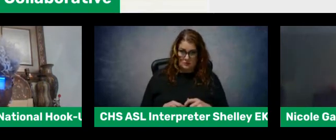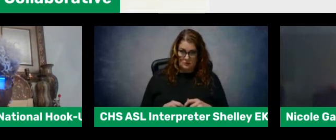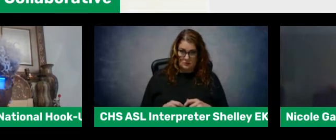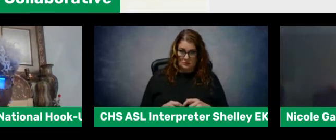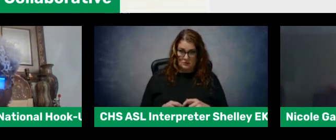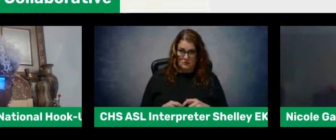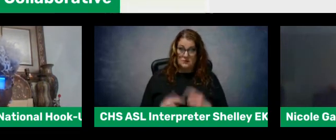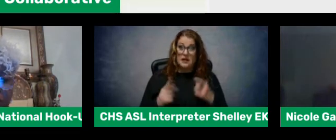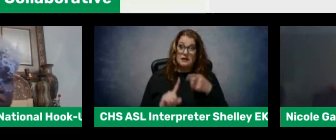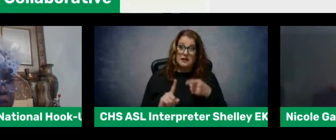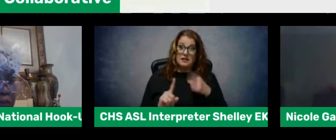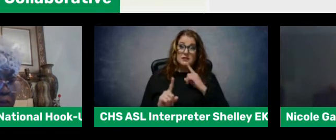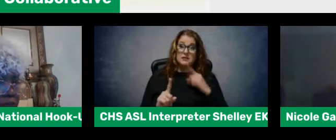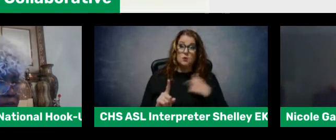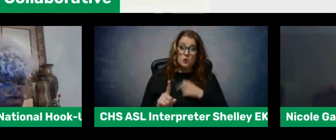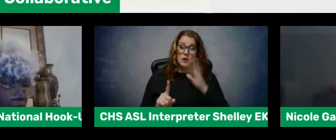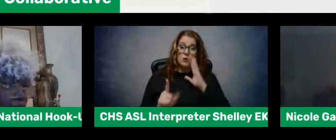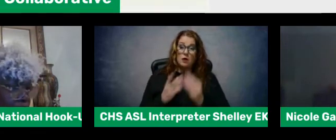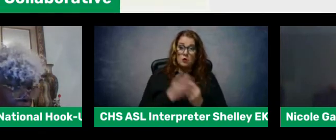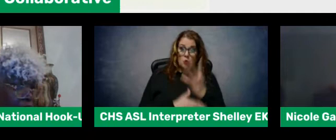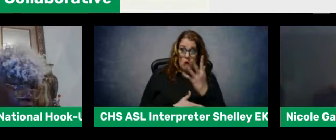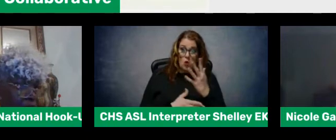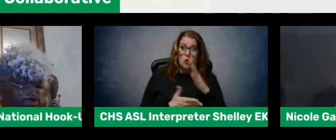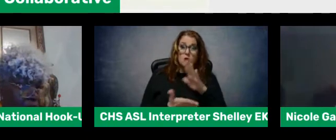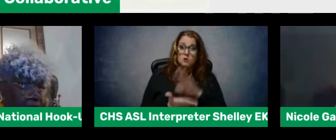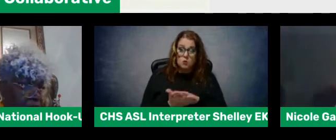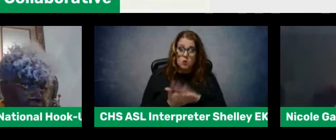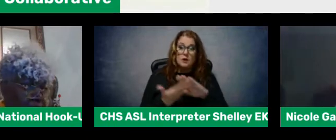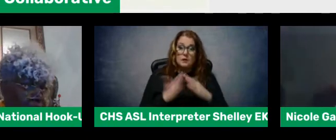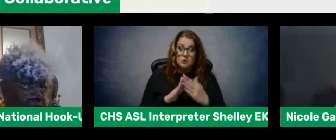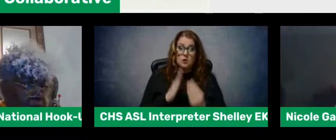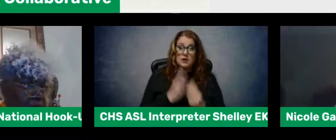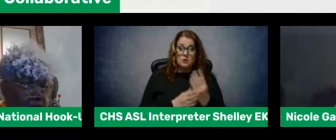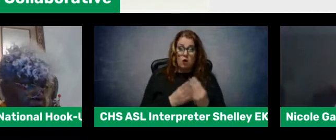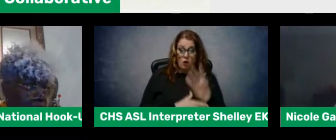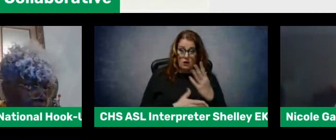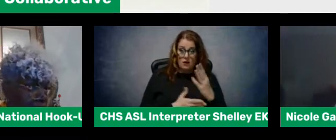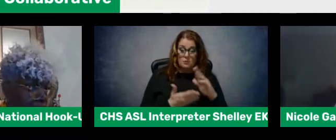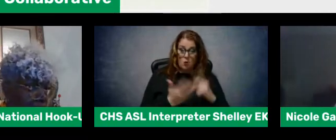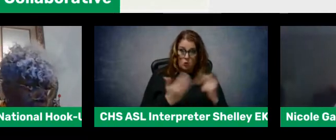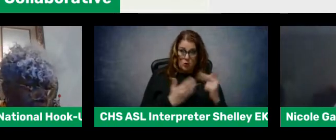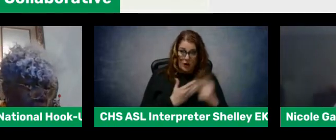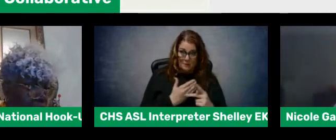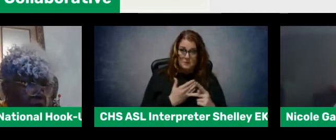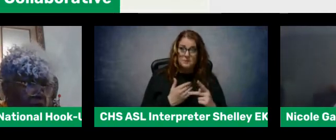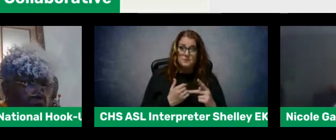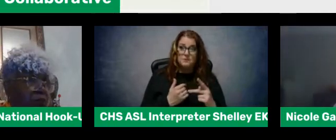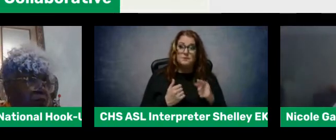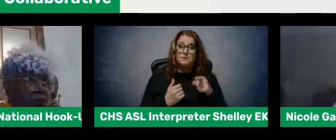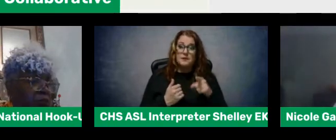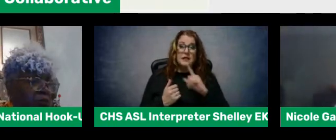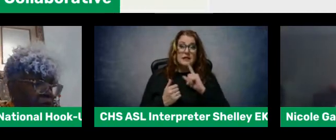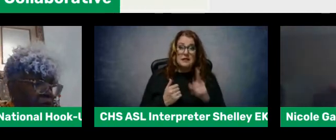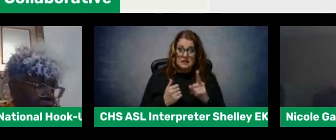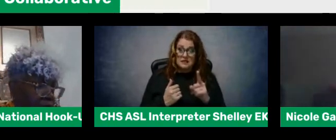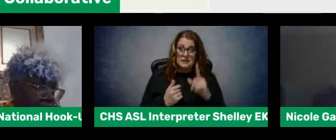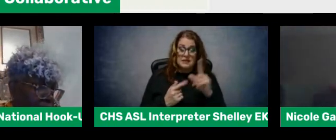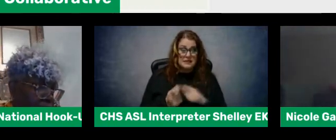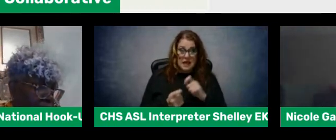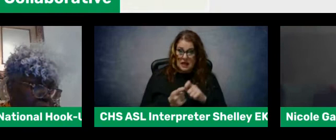And this is the We Will Go Grow Community Garden Program, School and Community Garden Program. It is an